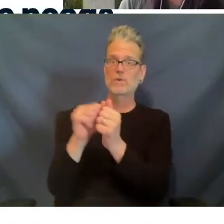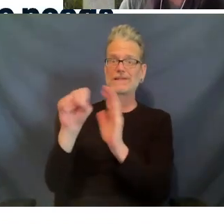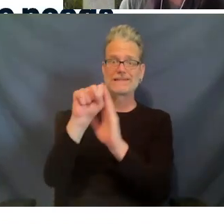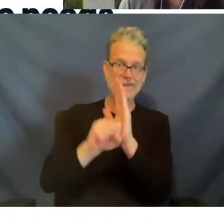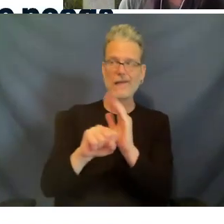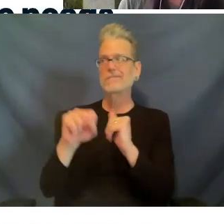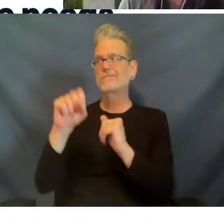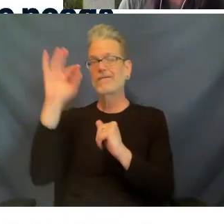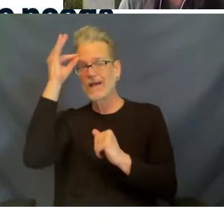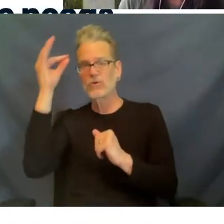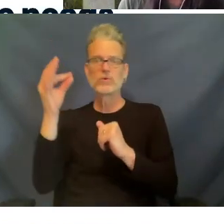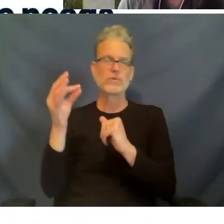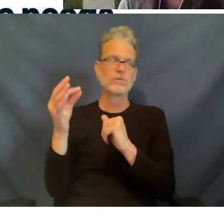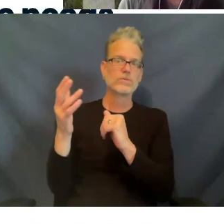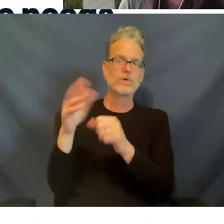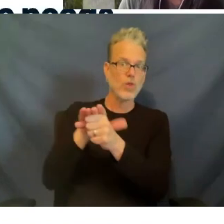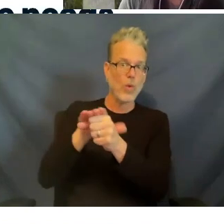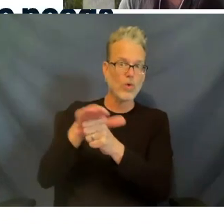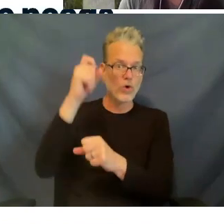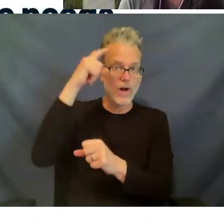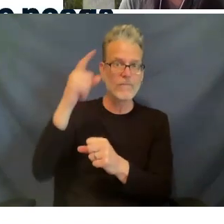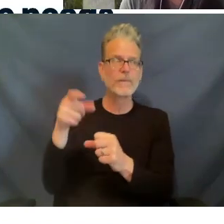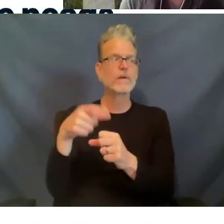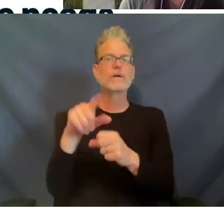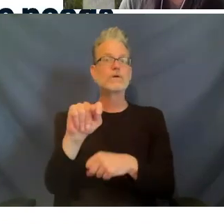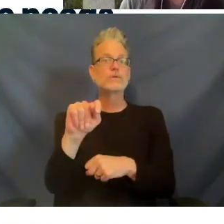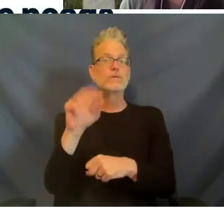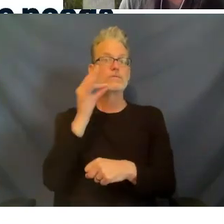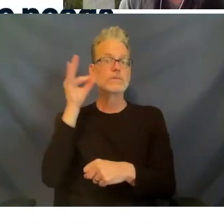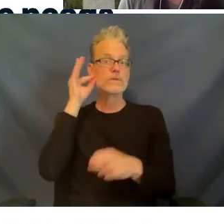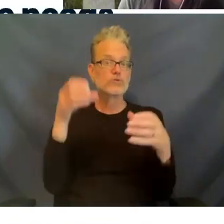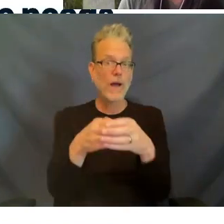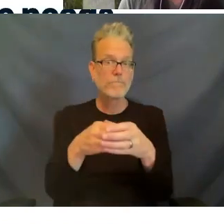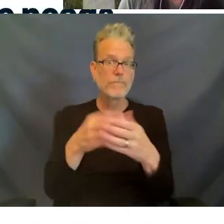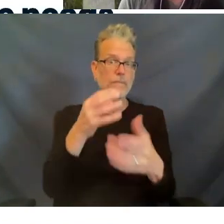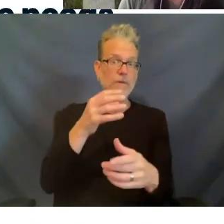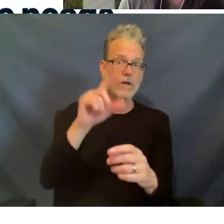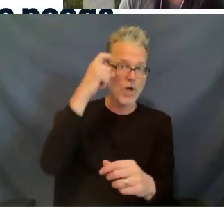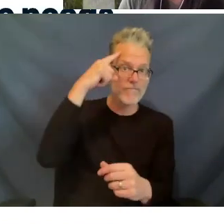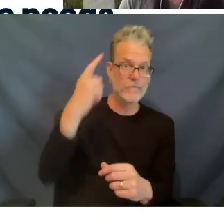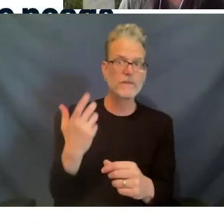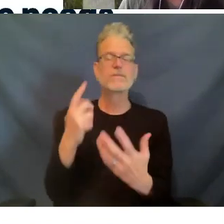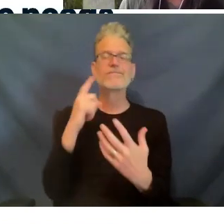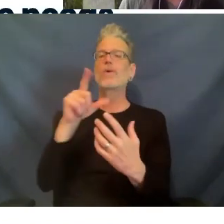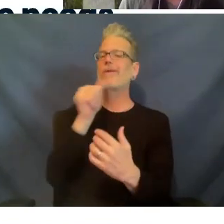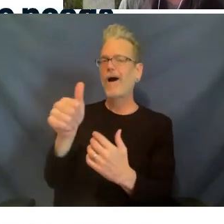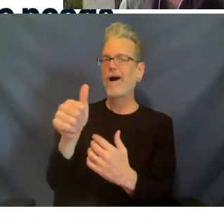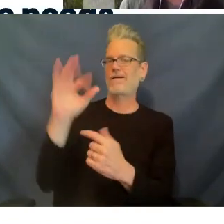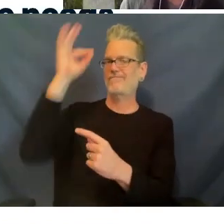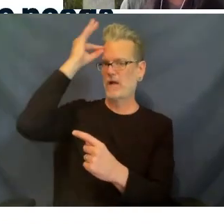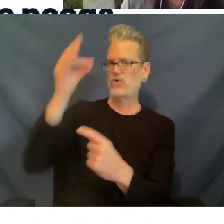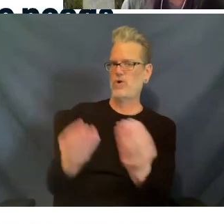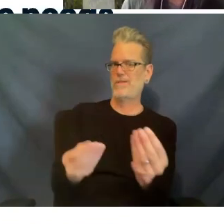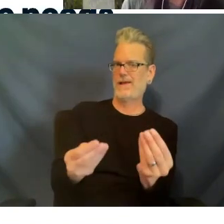governments, tribes, private landowners, and industry to protect and manage non-federal land and associated range